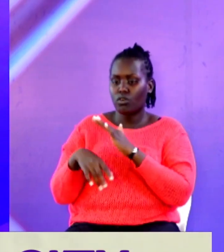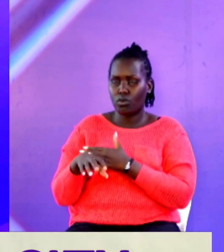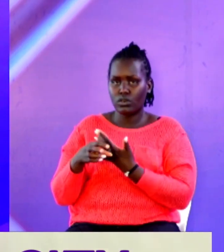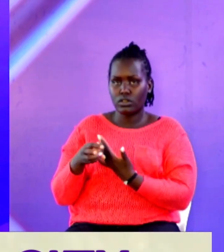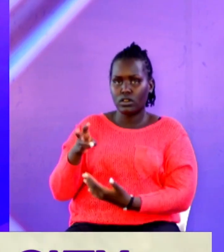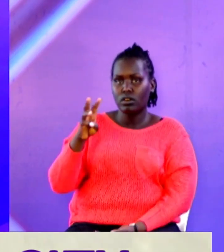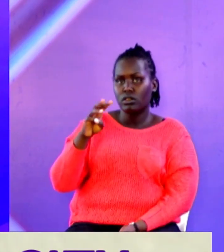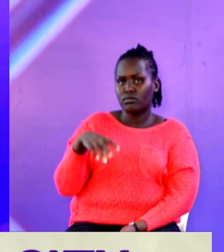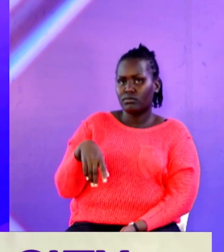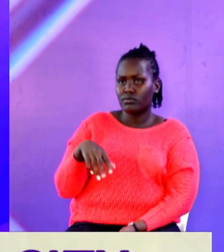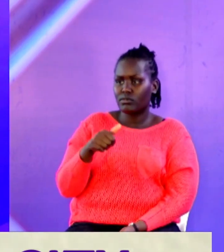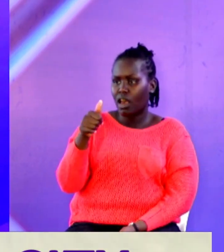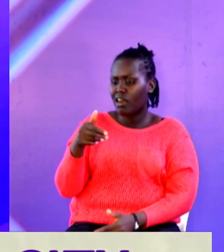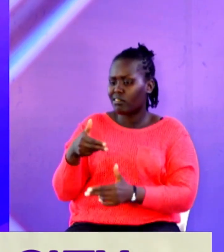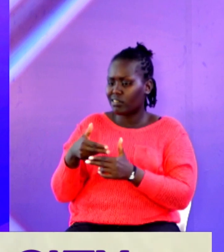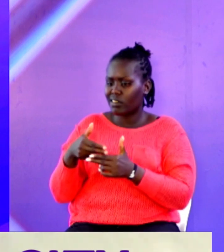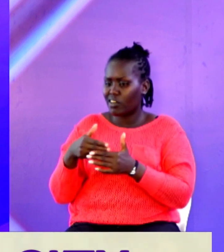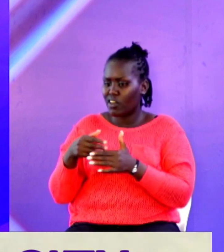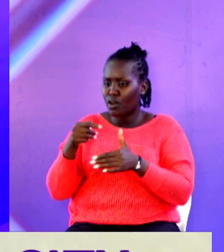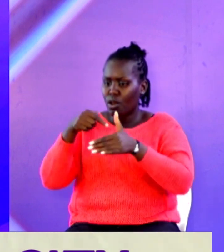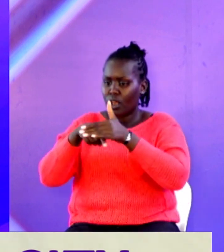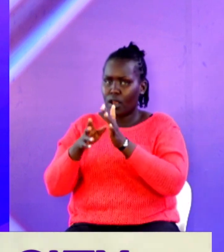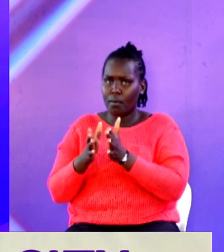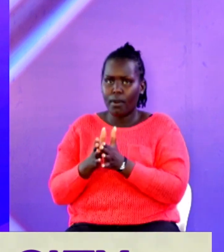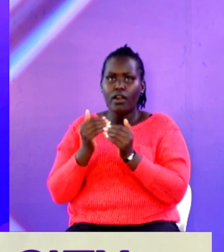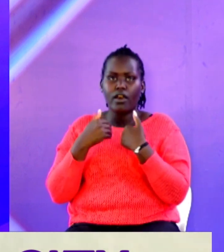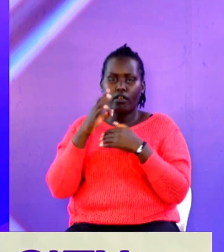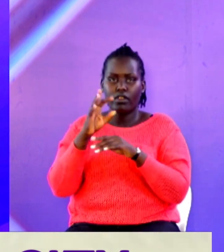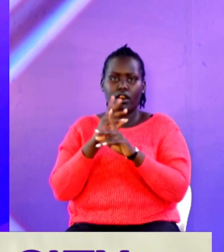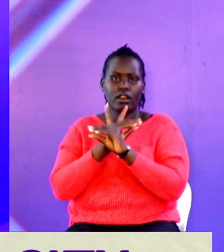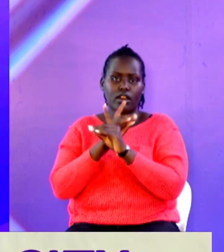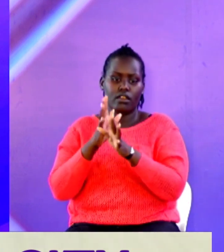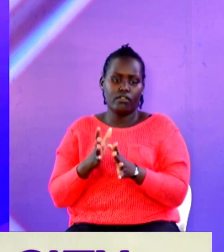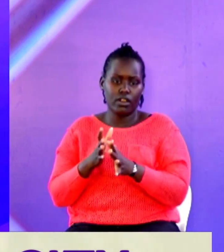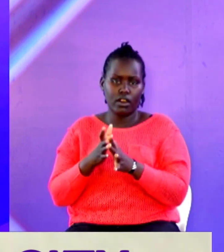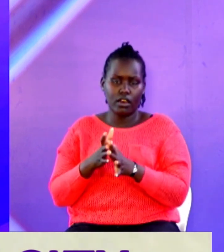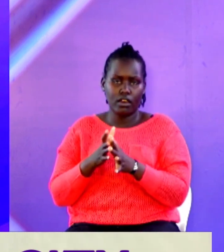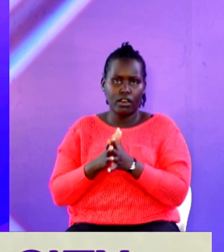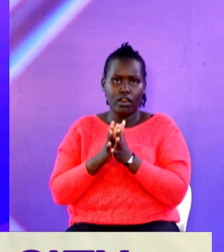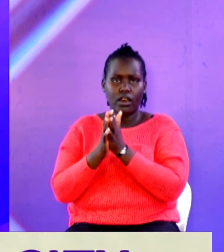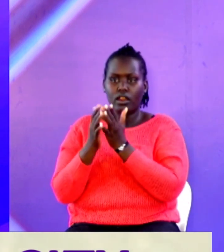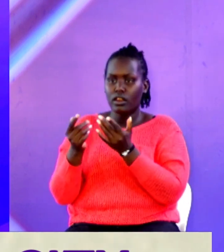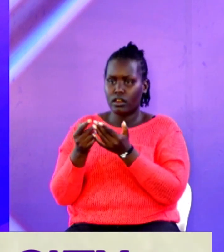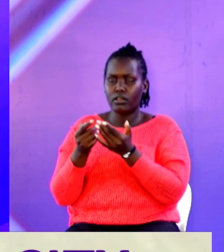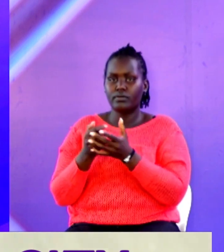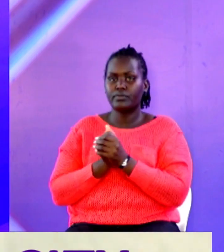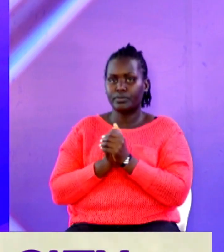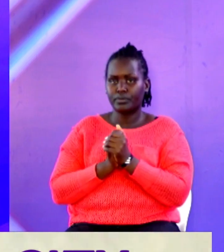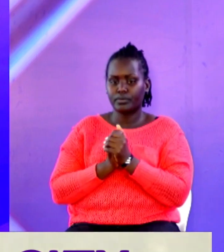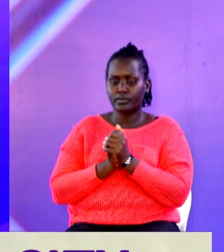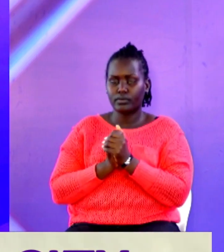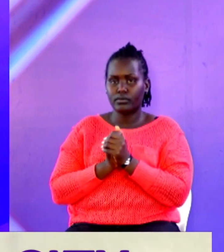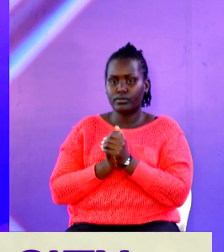the goalkeeper. Of course, they will have 3 defenders, Soso, Guiro, and Otara. Of